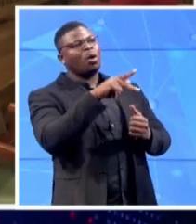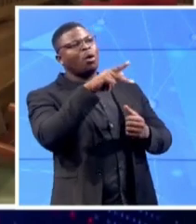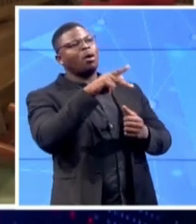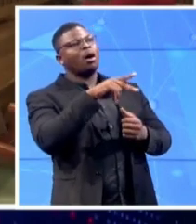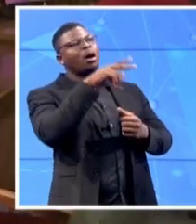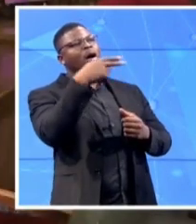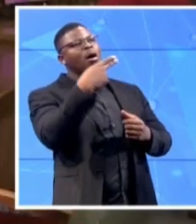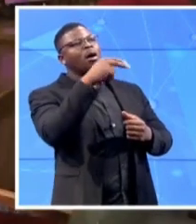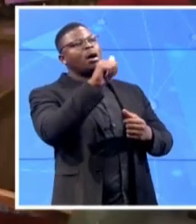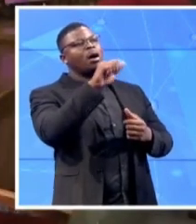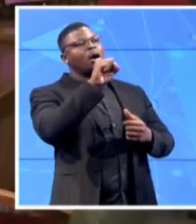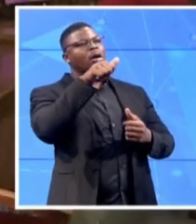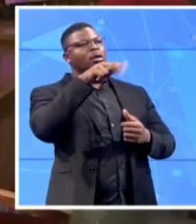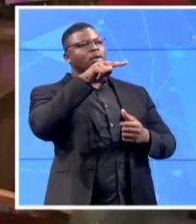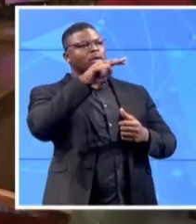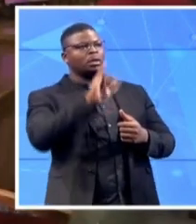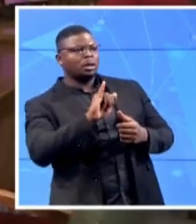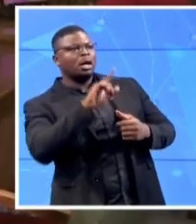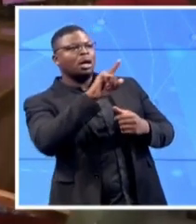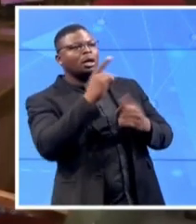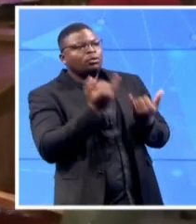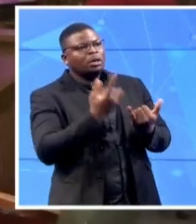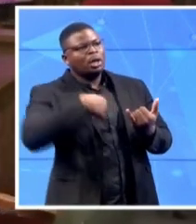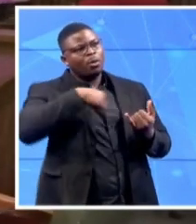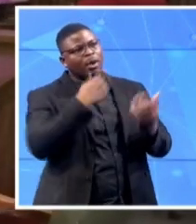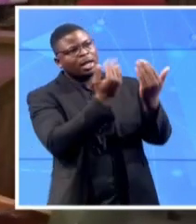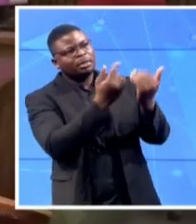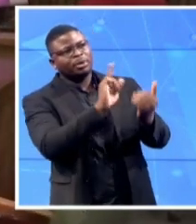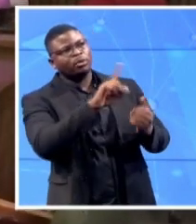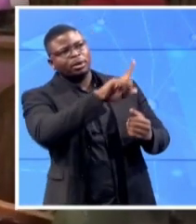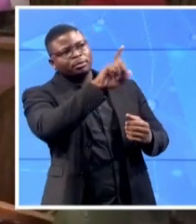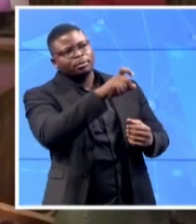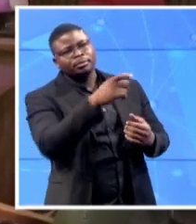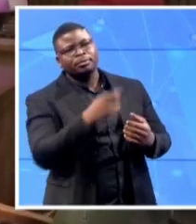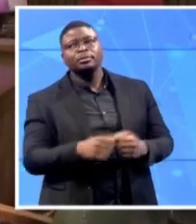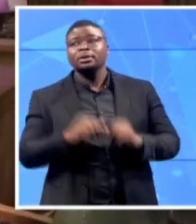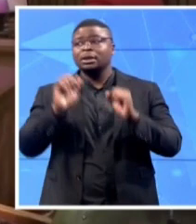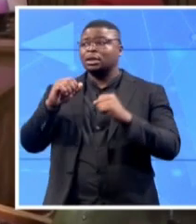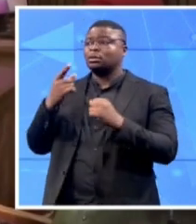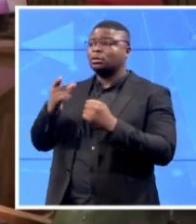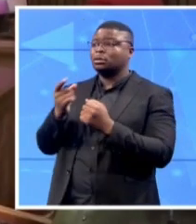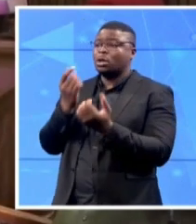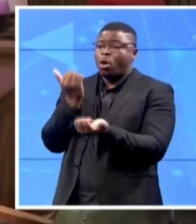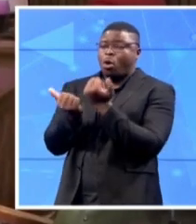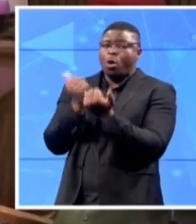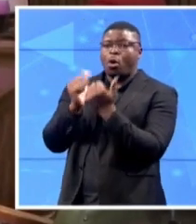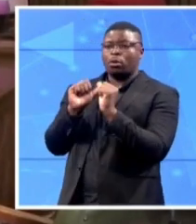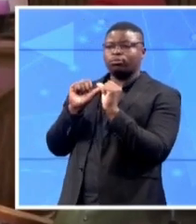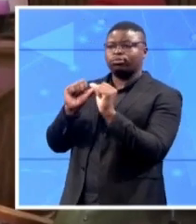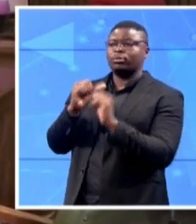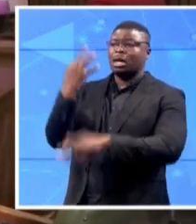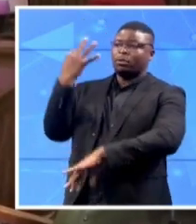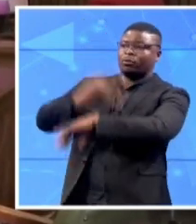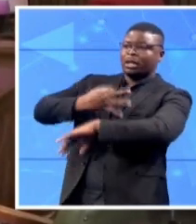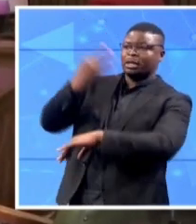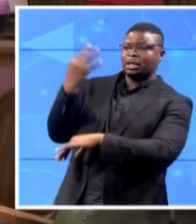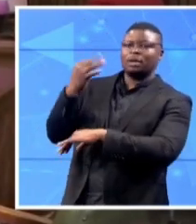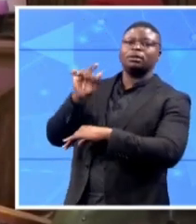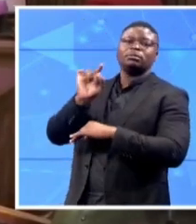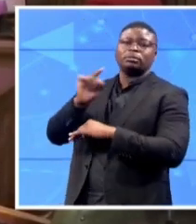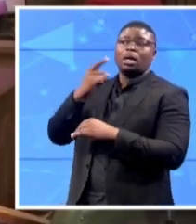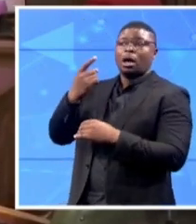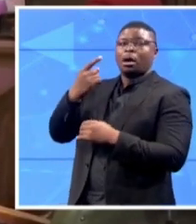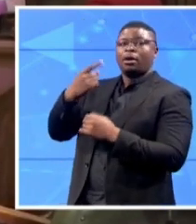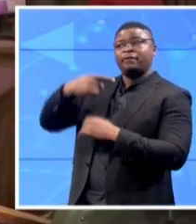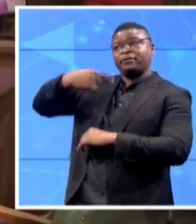Good morning, Desra. We're back here for day 3 of the first witness, Sergeant Thabo Mosia. He's a forensic officer, one of